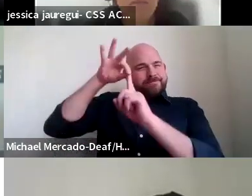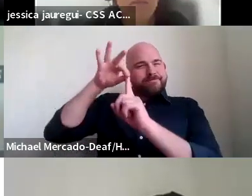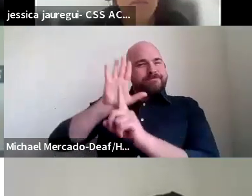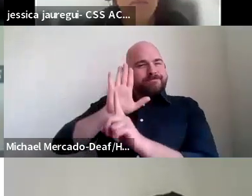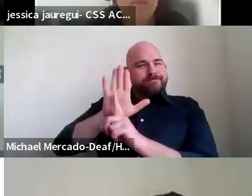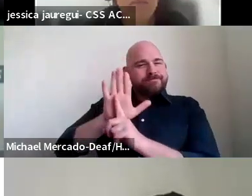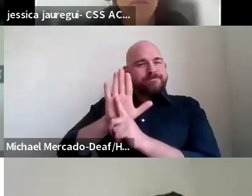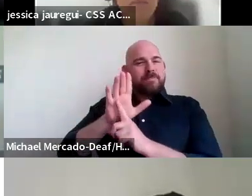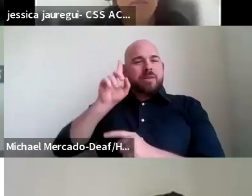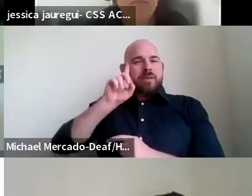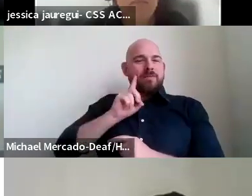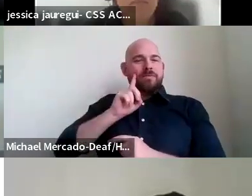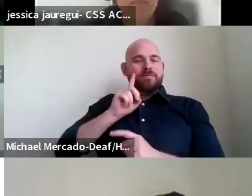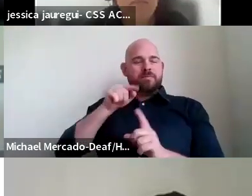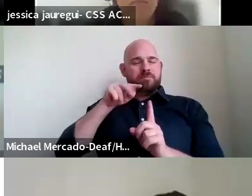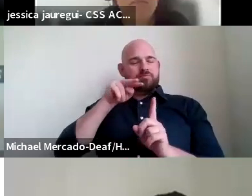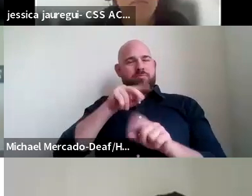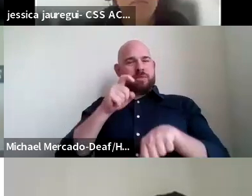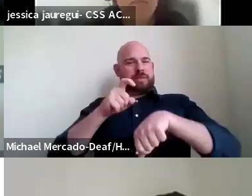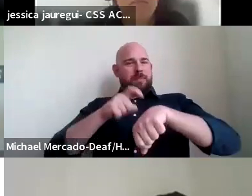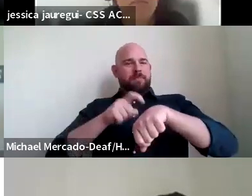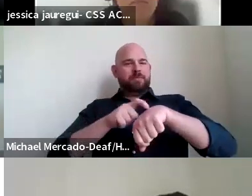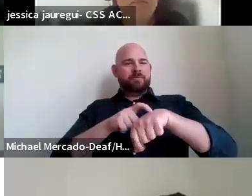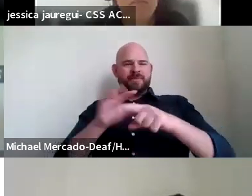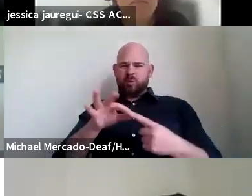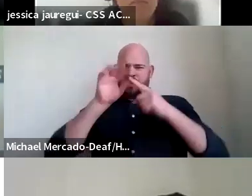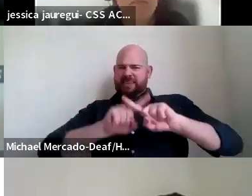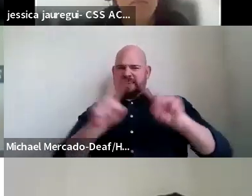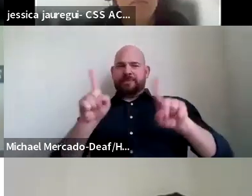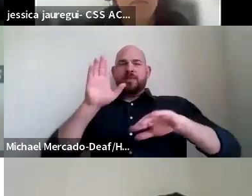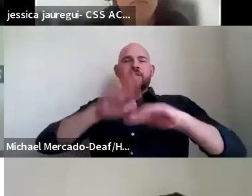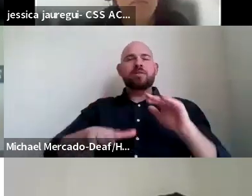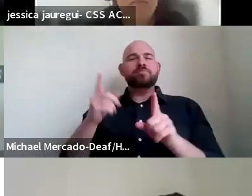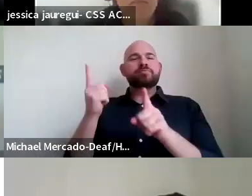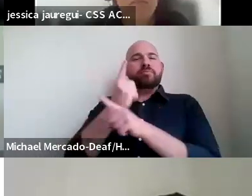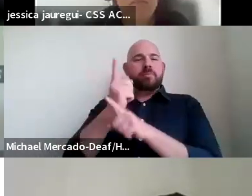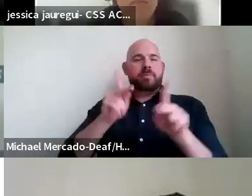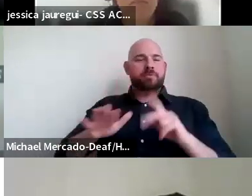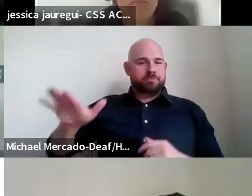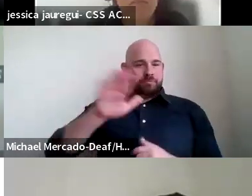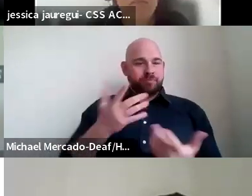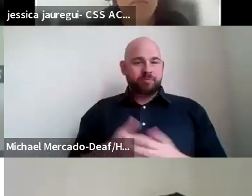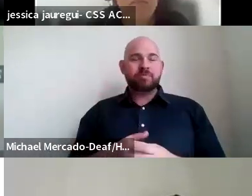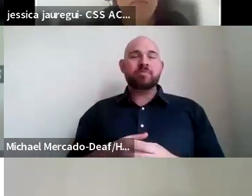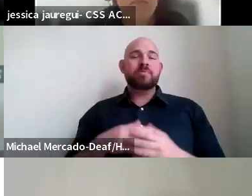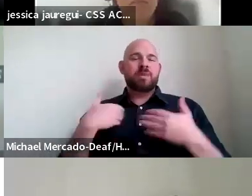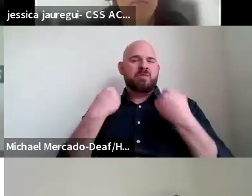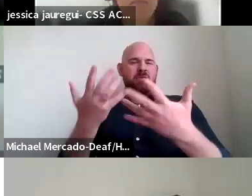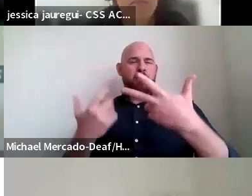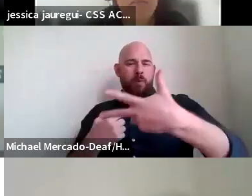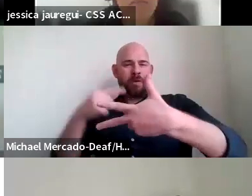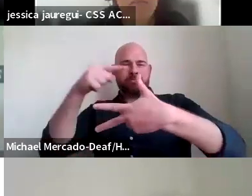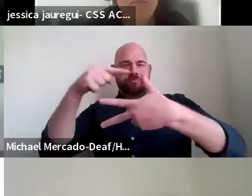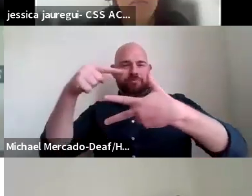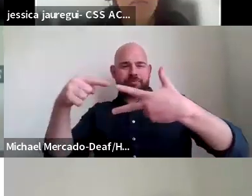So as far as DST, it's its own just unique thing according to deaf culture and how the deaf view time, according to